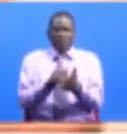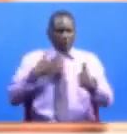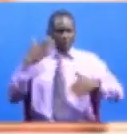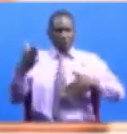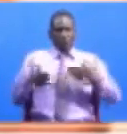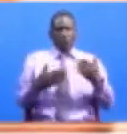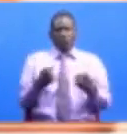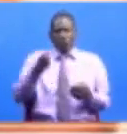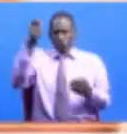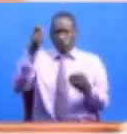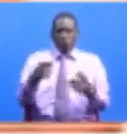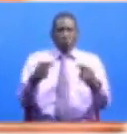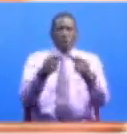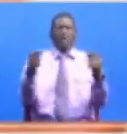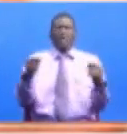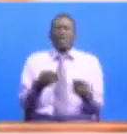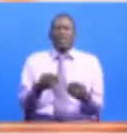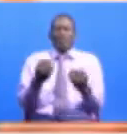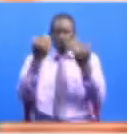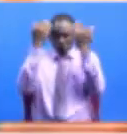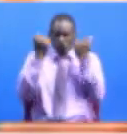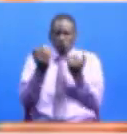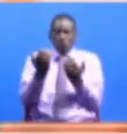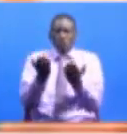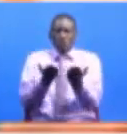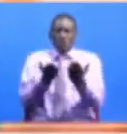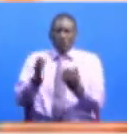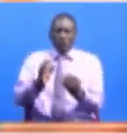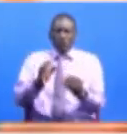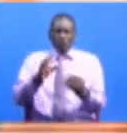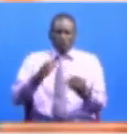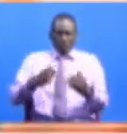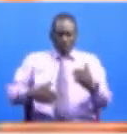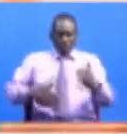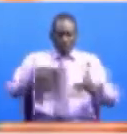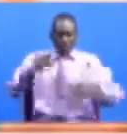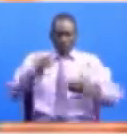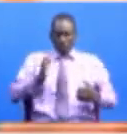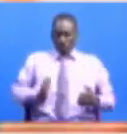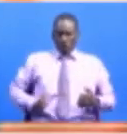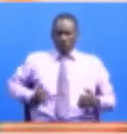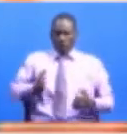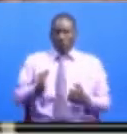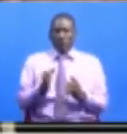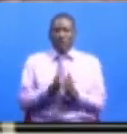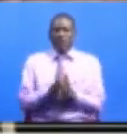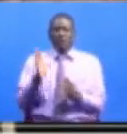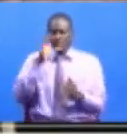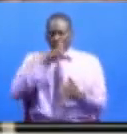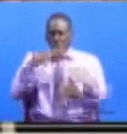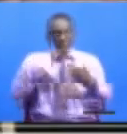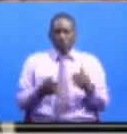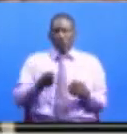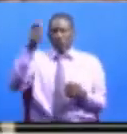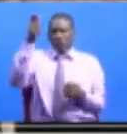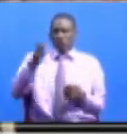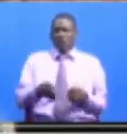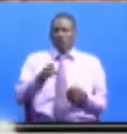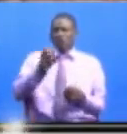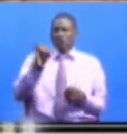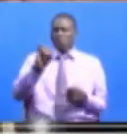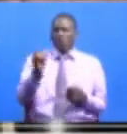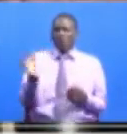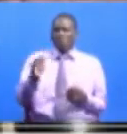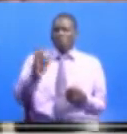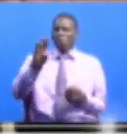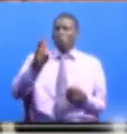of the Judicial Service Code of Conduct and Ethics and also amounted to gross misconduct. Justices Mohamed Ibrahim,